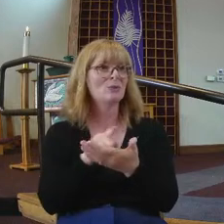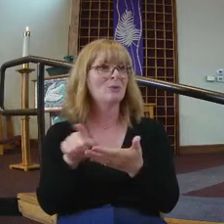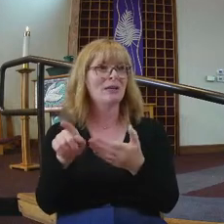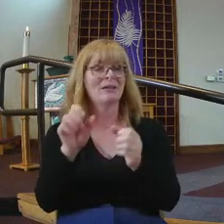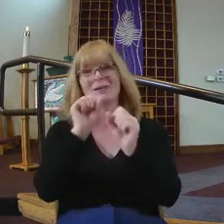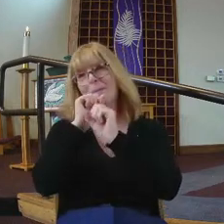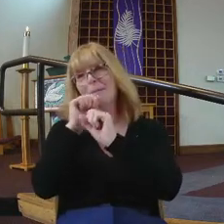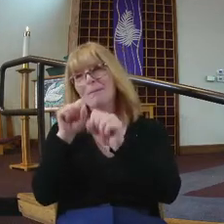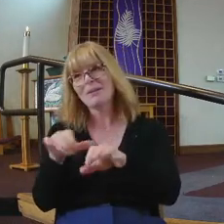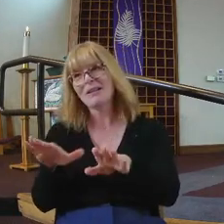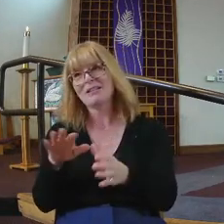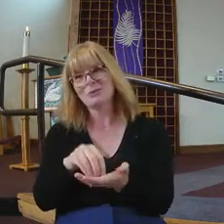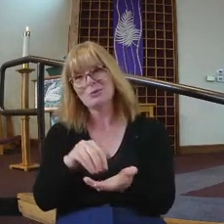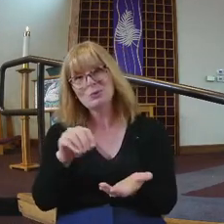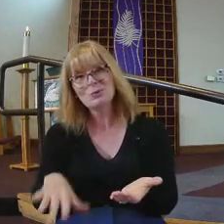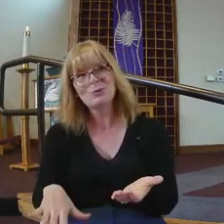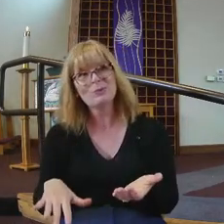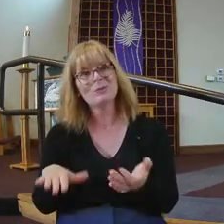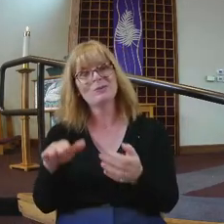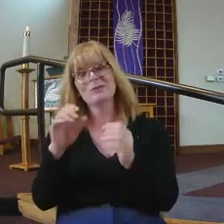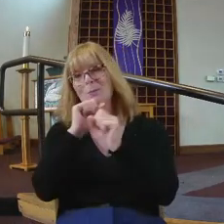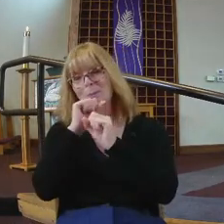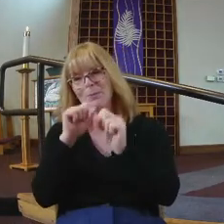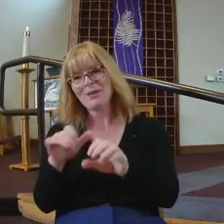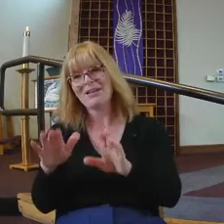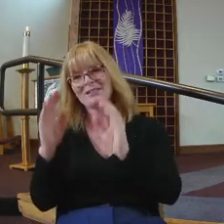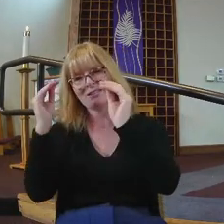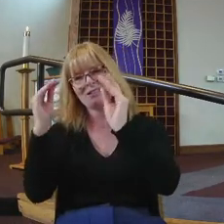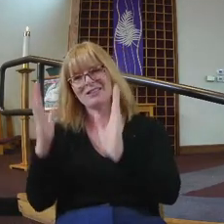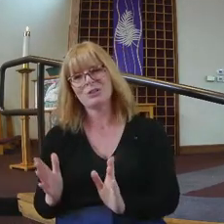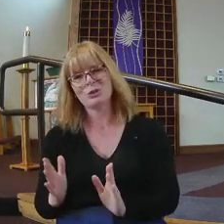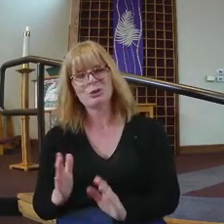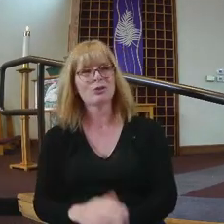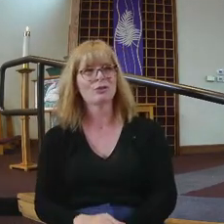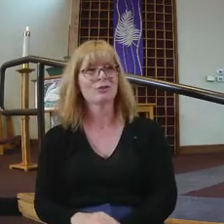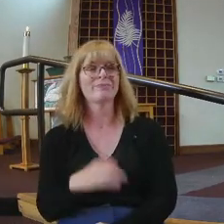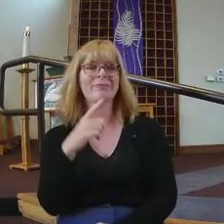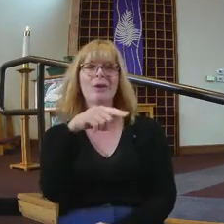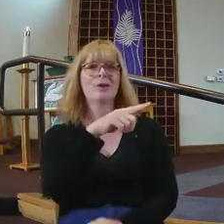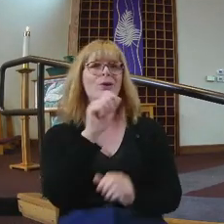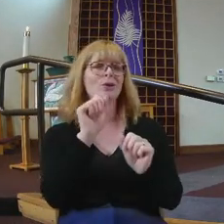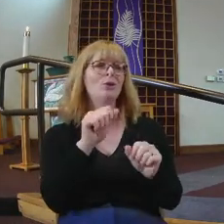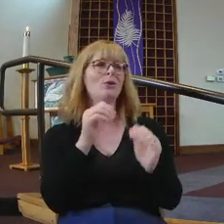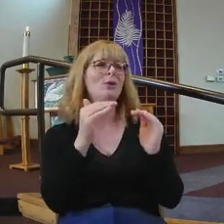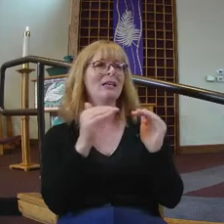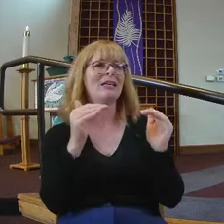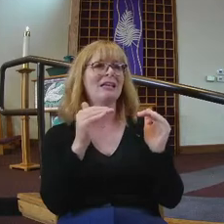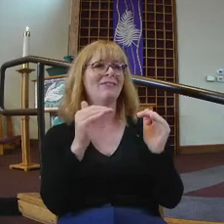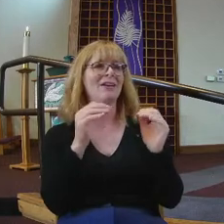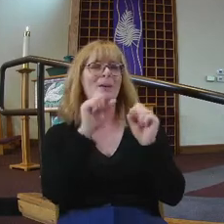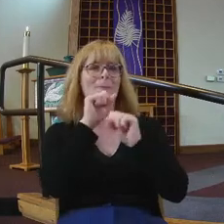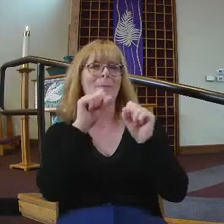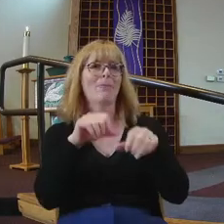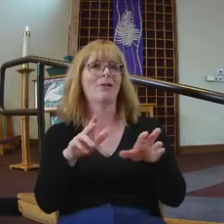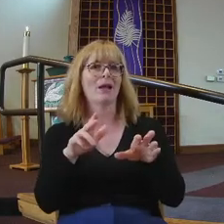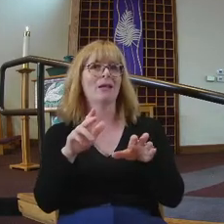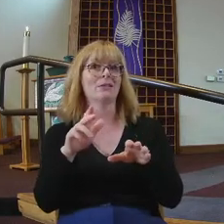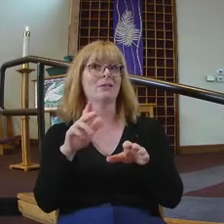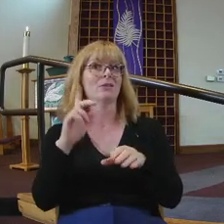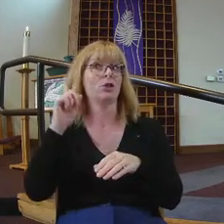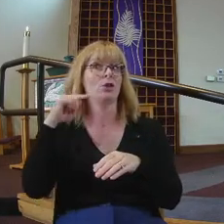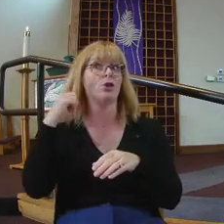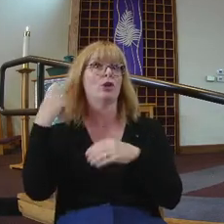the students and bless the teachers. You can even bless the knucklehead driving down